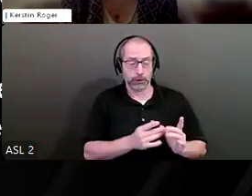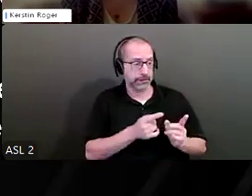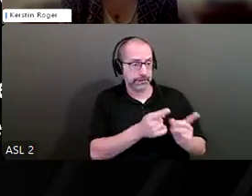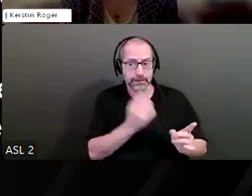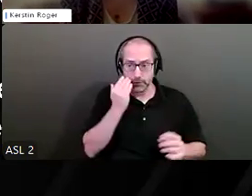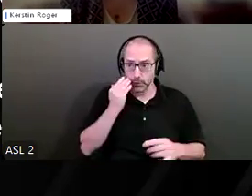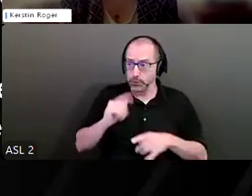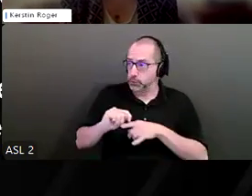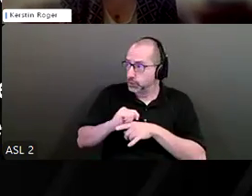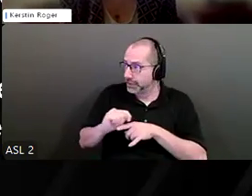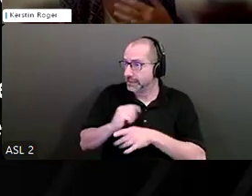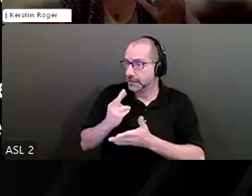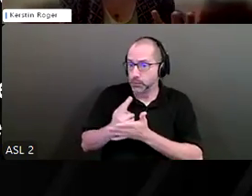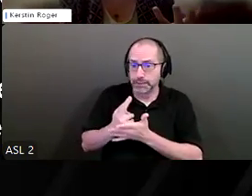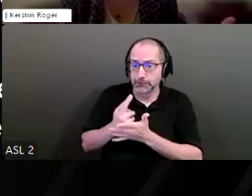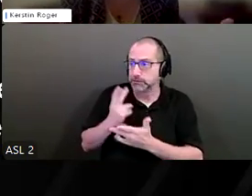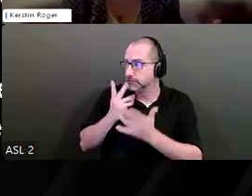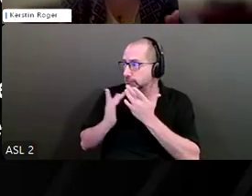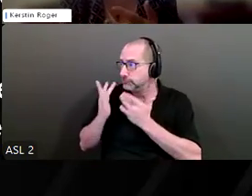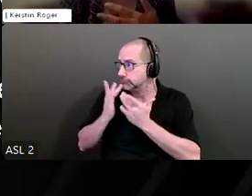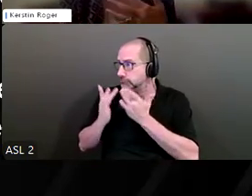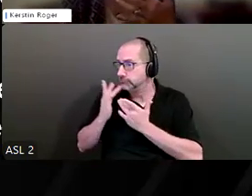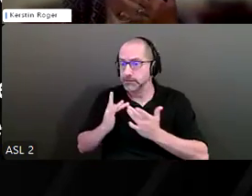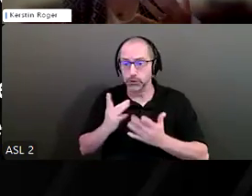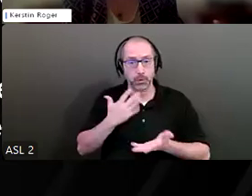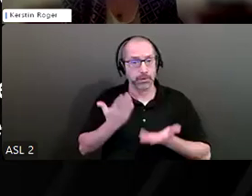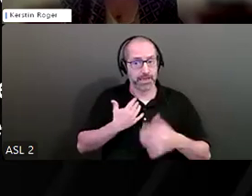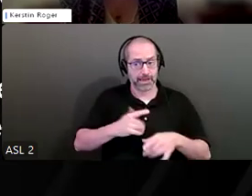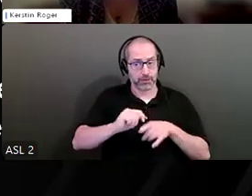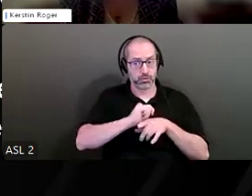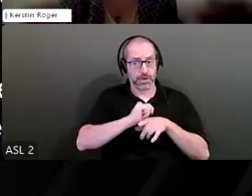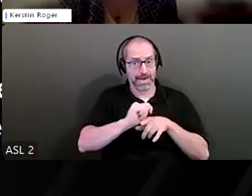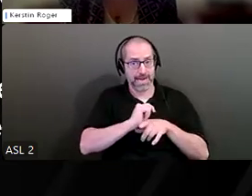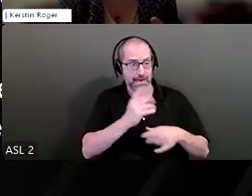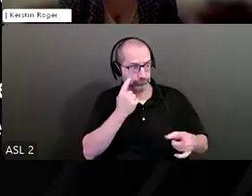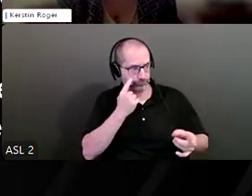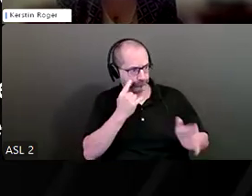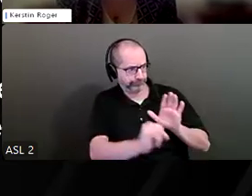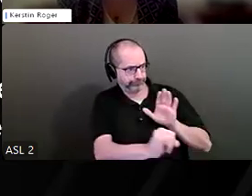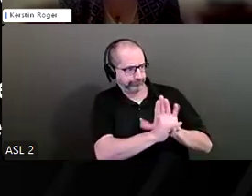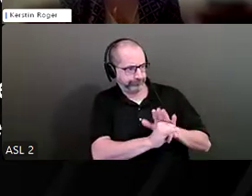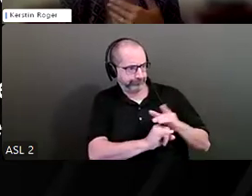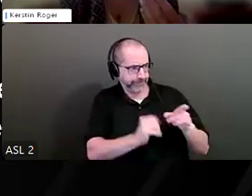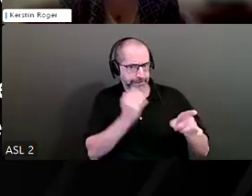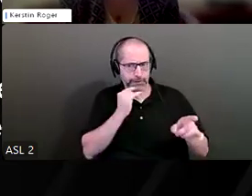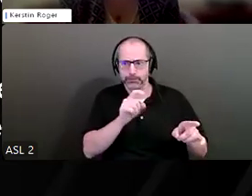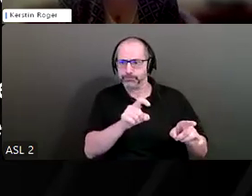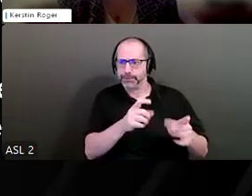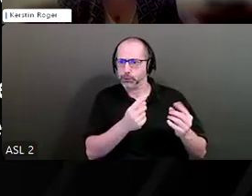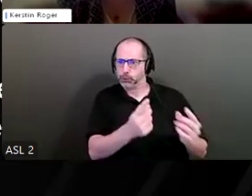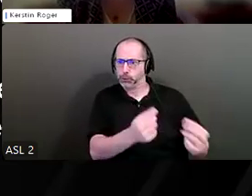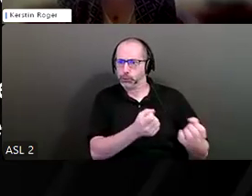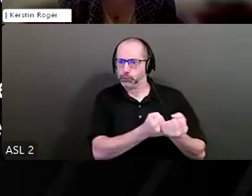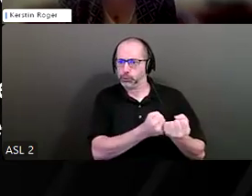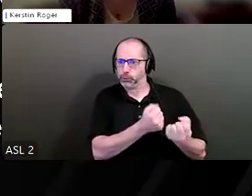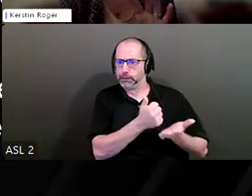training and resources. So even if they are trained, they may not have the resources to do what they know very well would support an